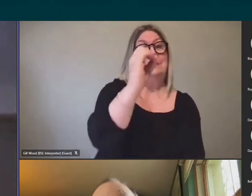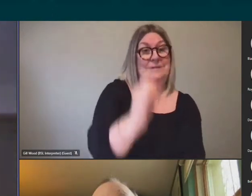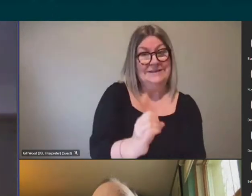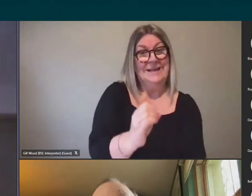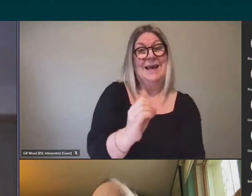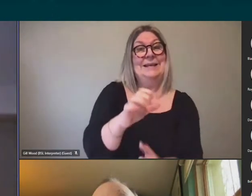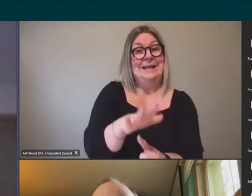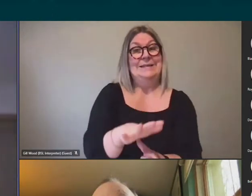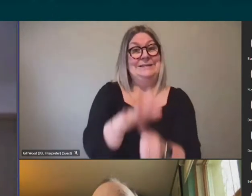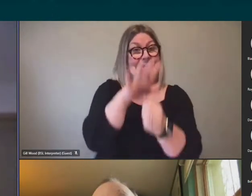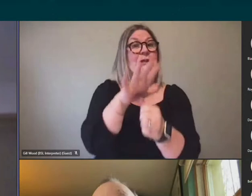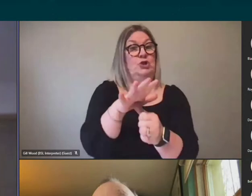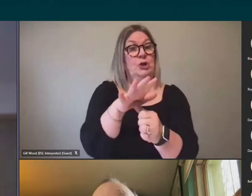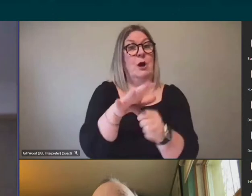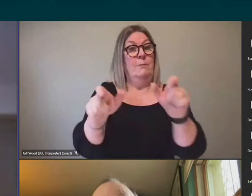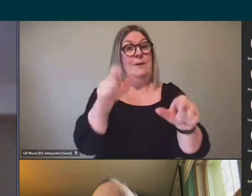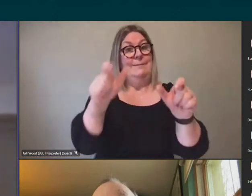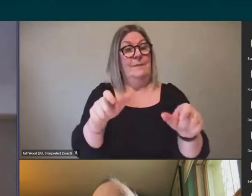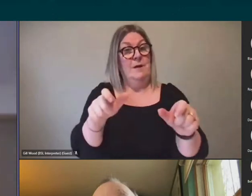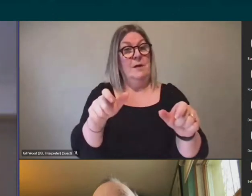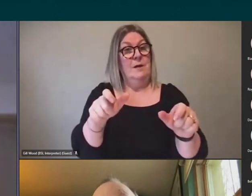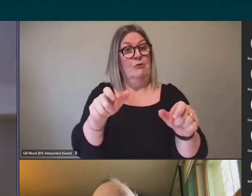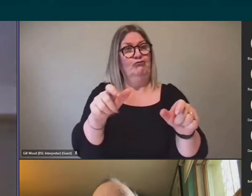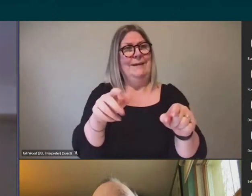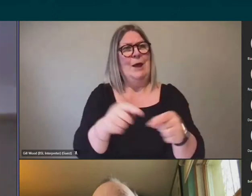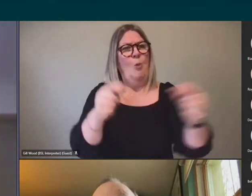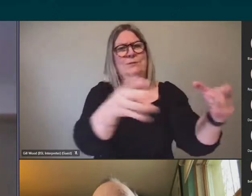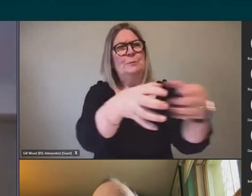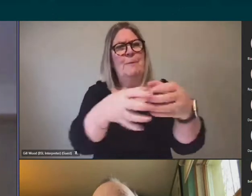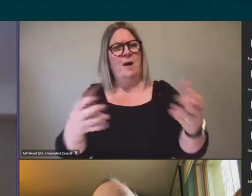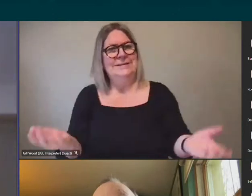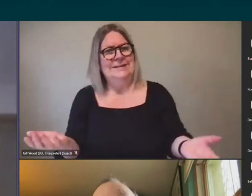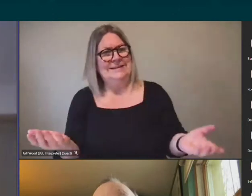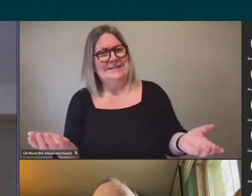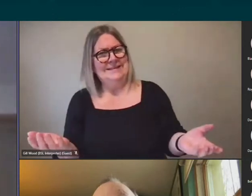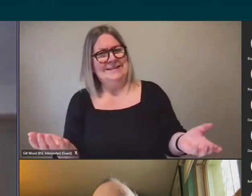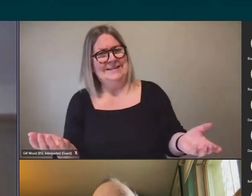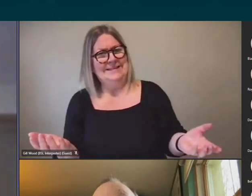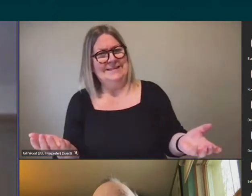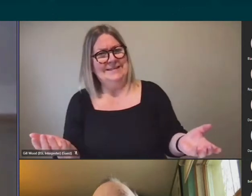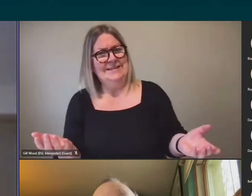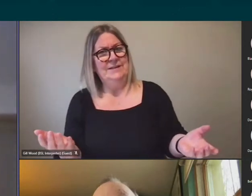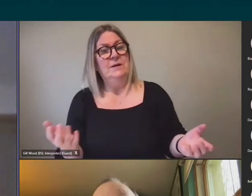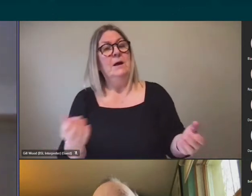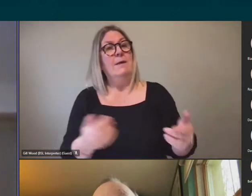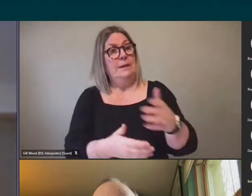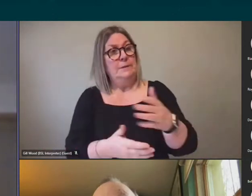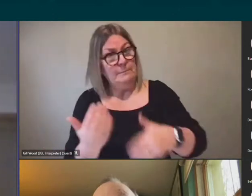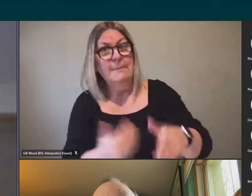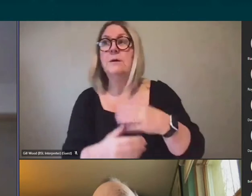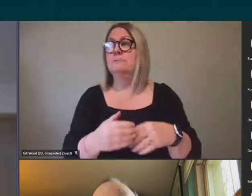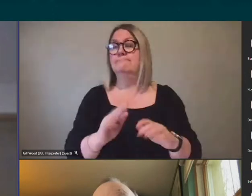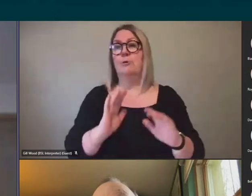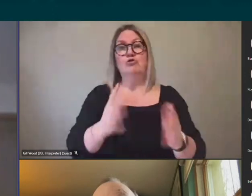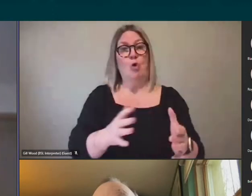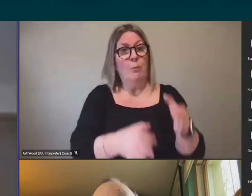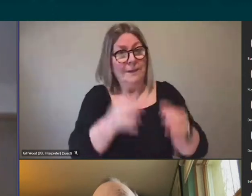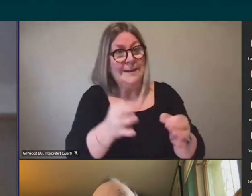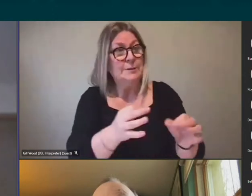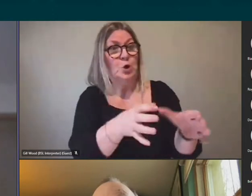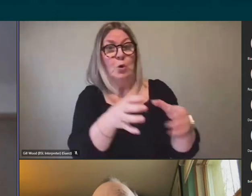go to parties in opposition, acknowledging that there are many quasi-judicial, non-political committees within the